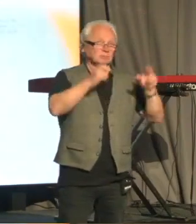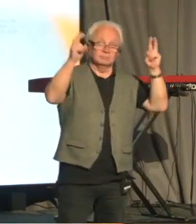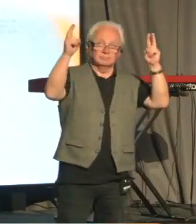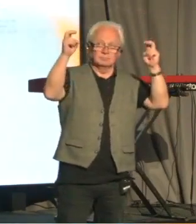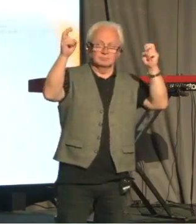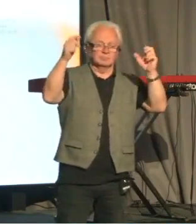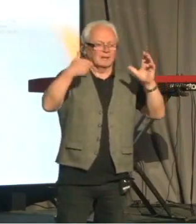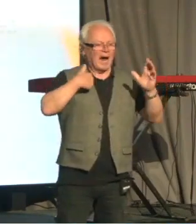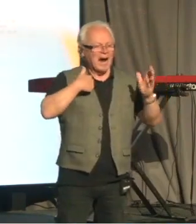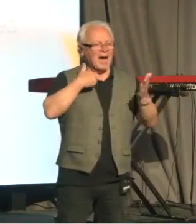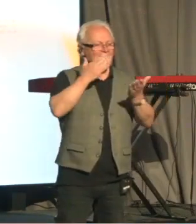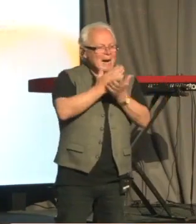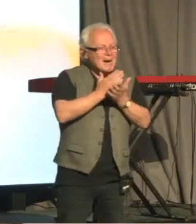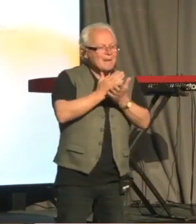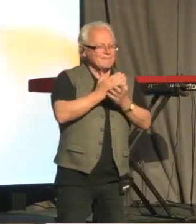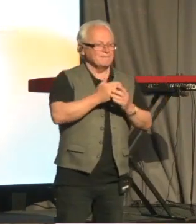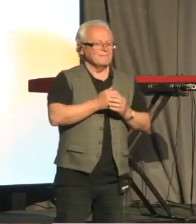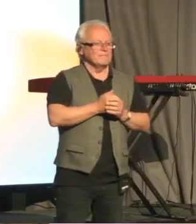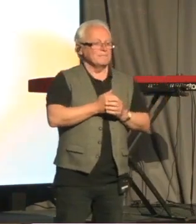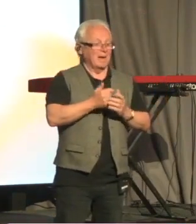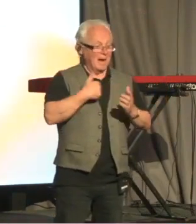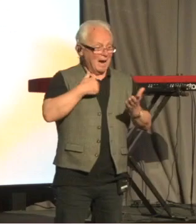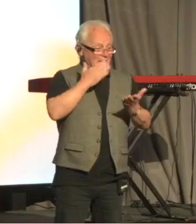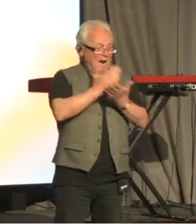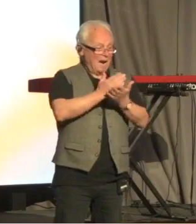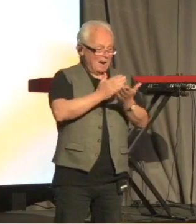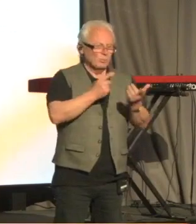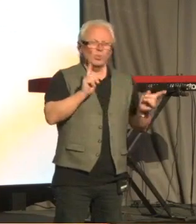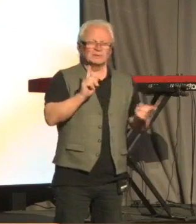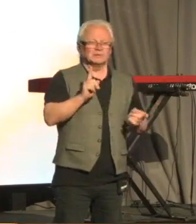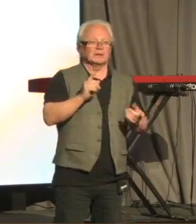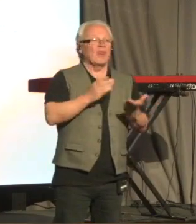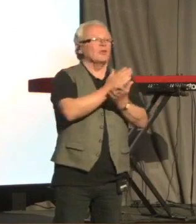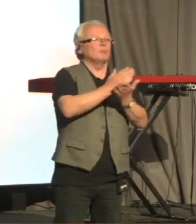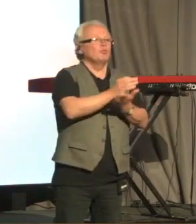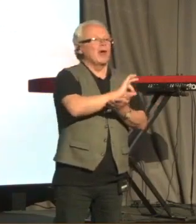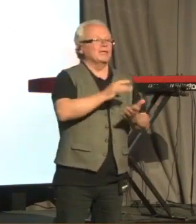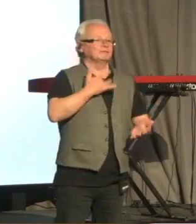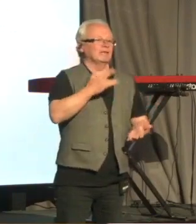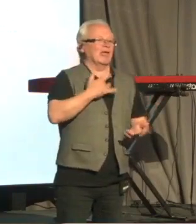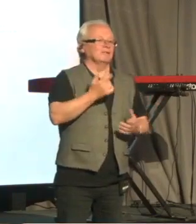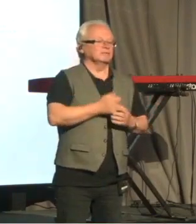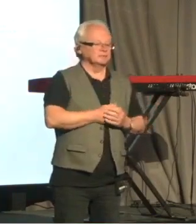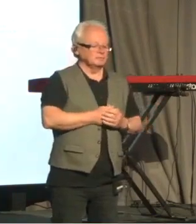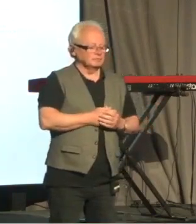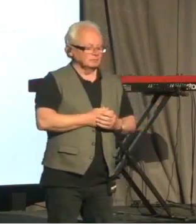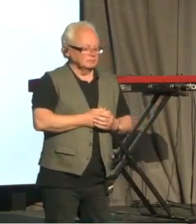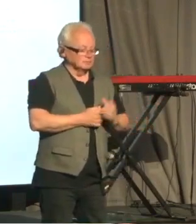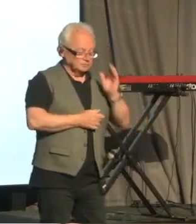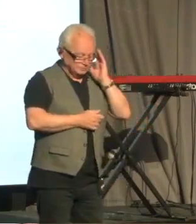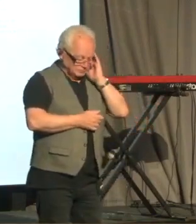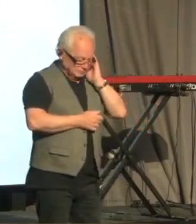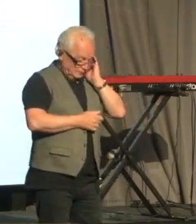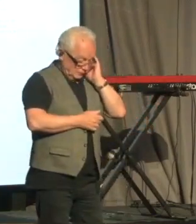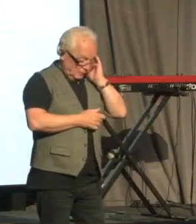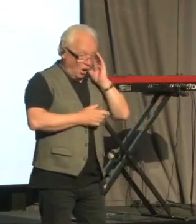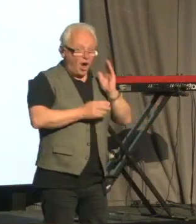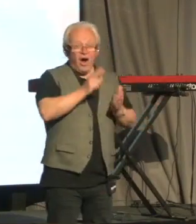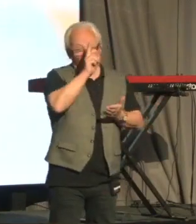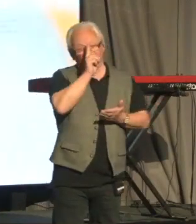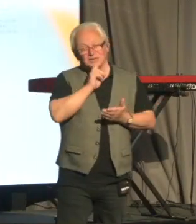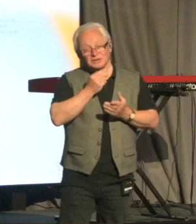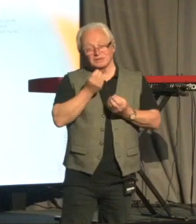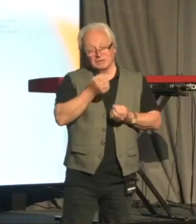of Jesus. I am the bread of life. I have to be really honest that when I looked over the